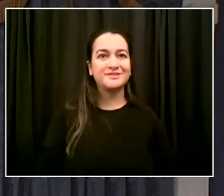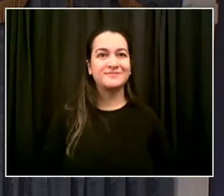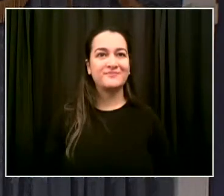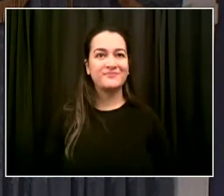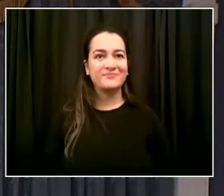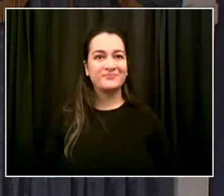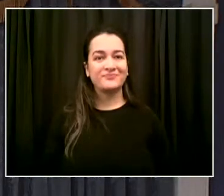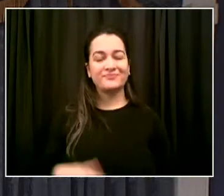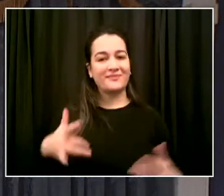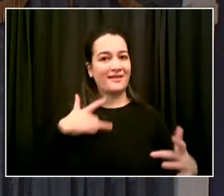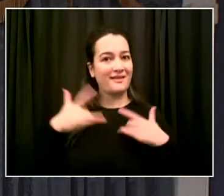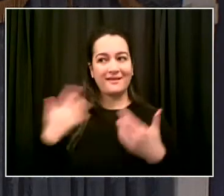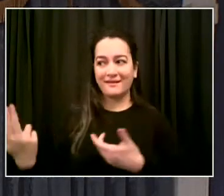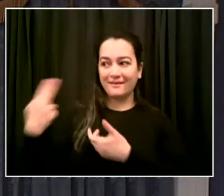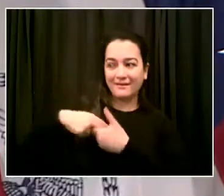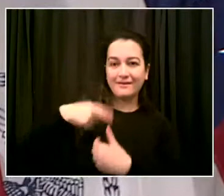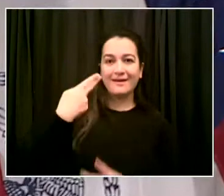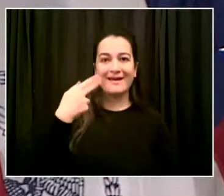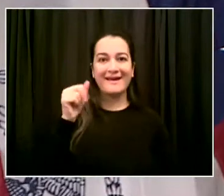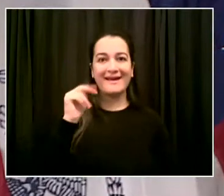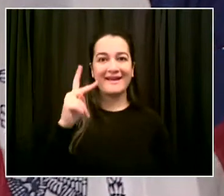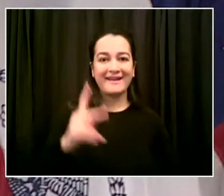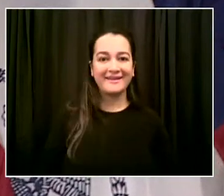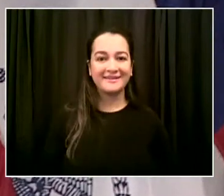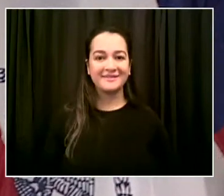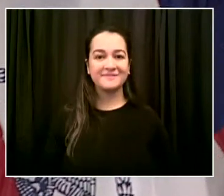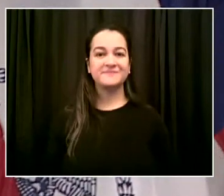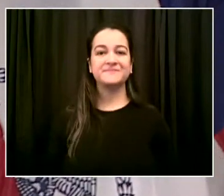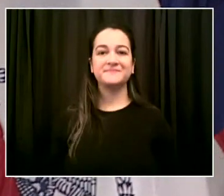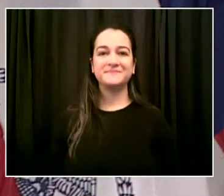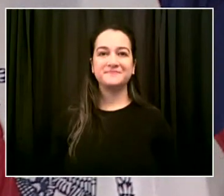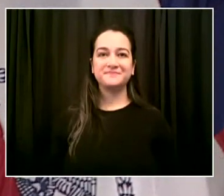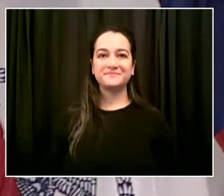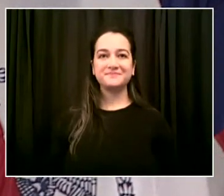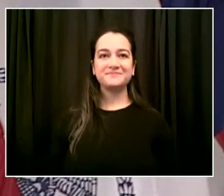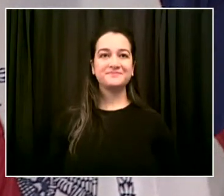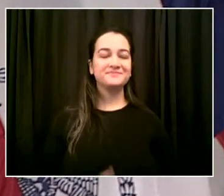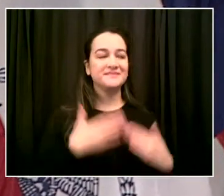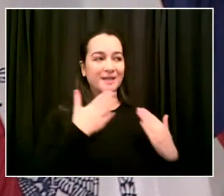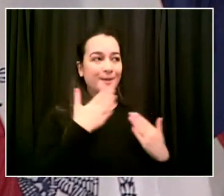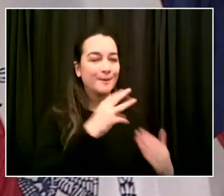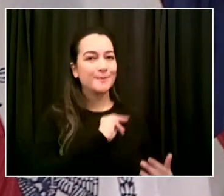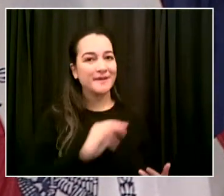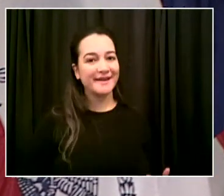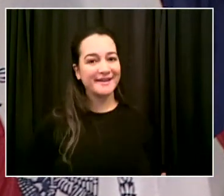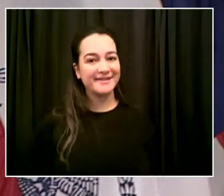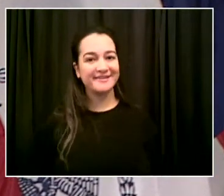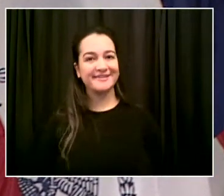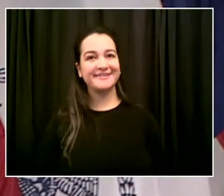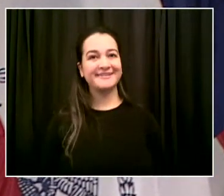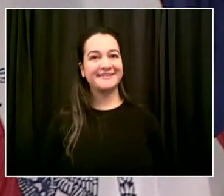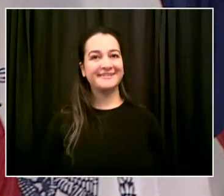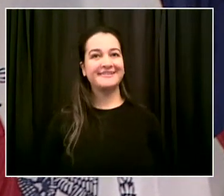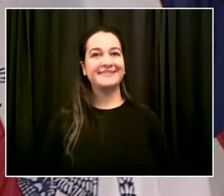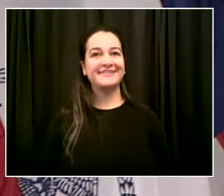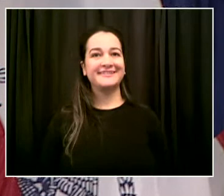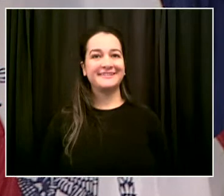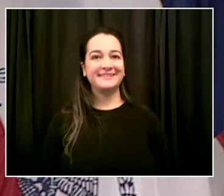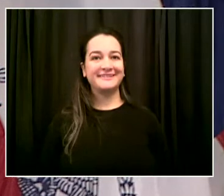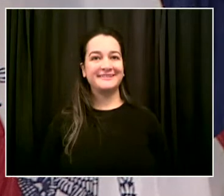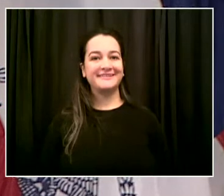you have done, all you will do in your new role. And we really believe in the concept